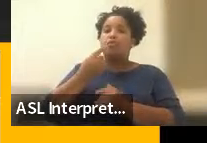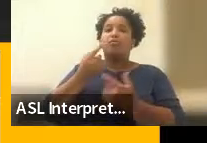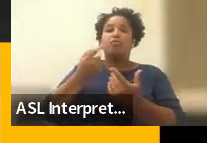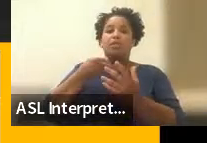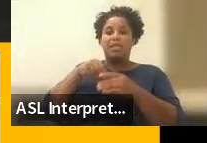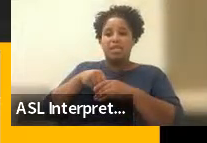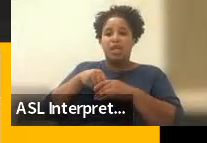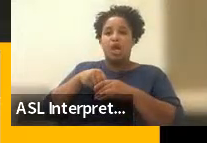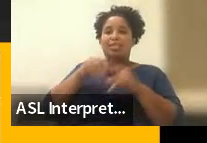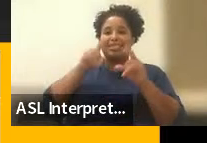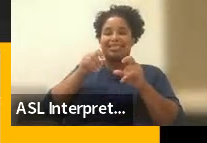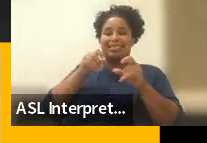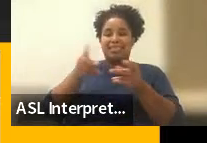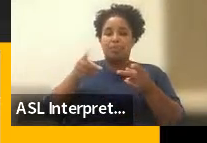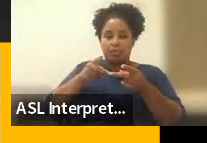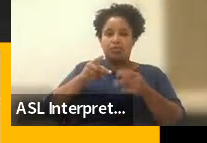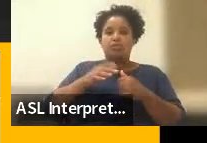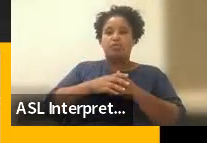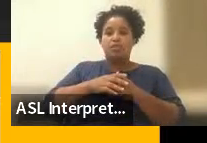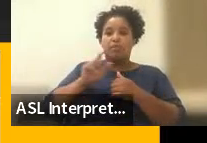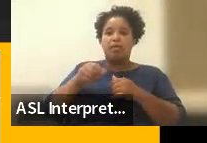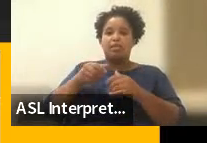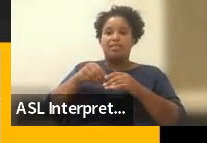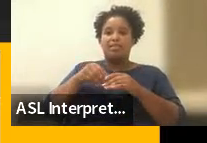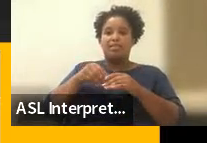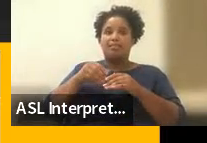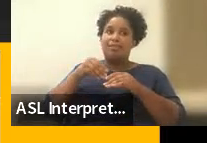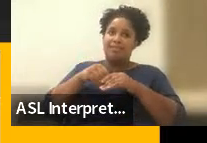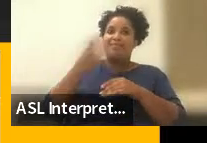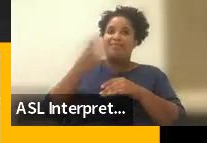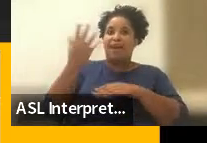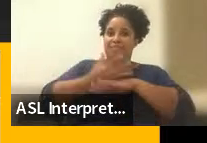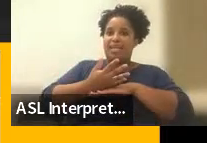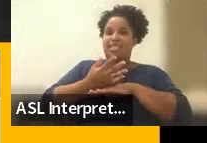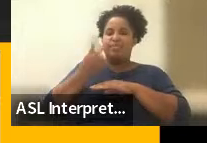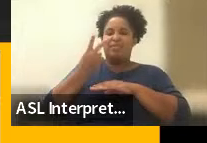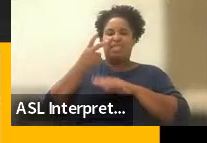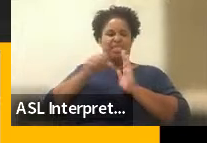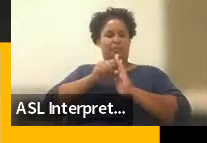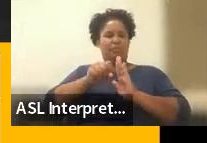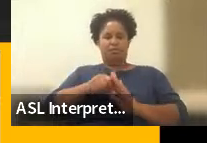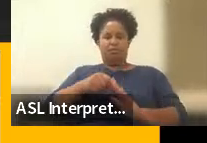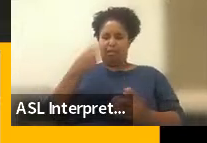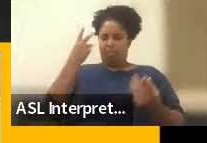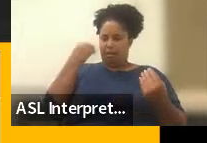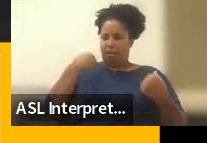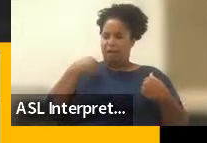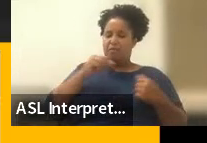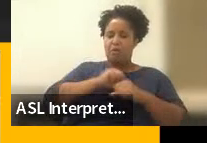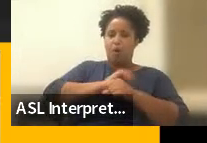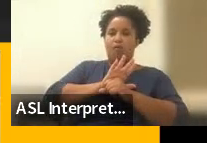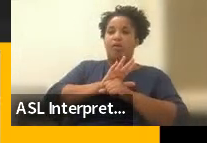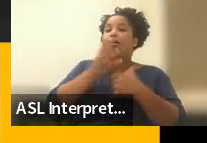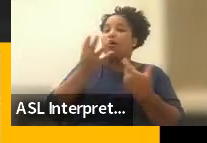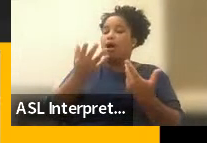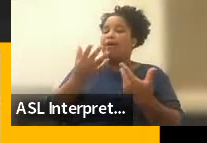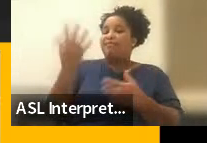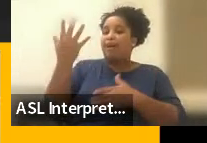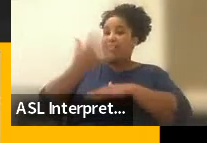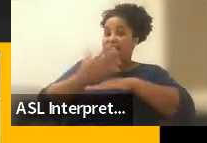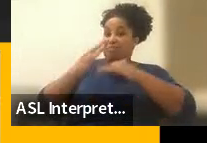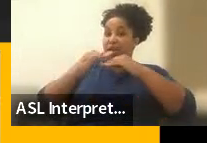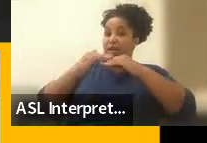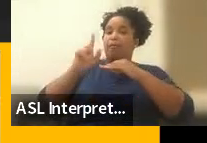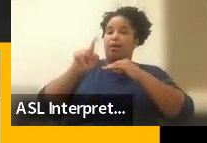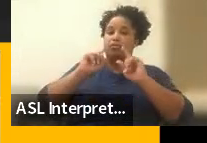sites. And again, this one must be taken within 5 days of the start of symptoms. And it's shown, there's studies that have shown that patients